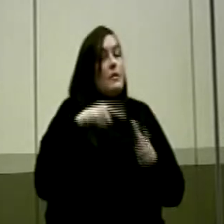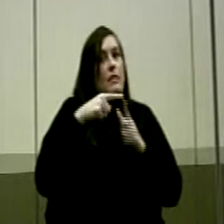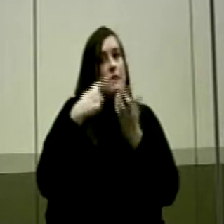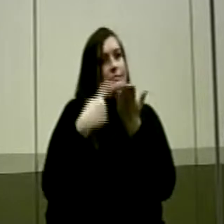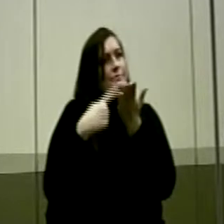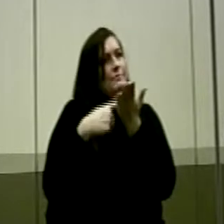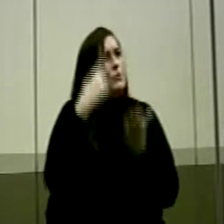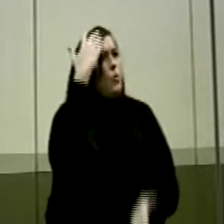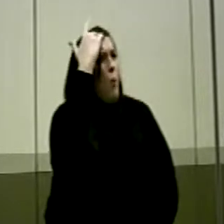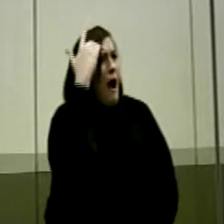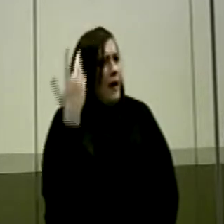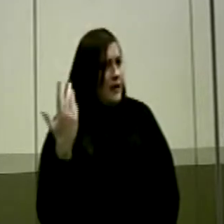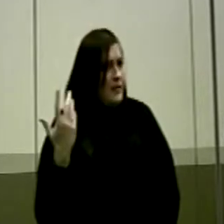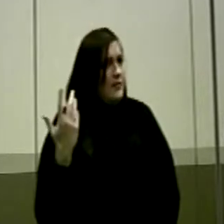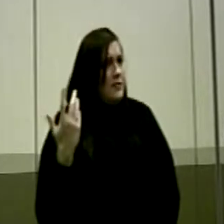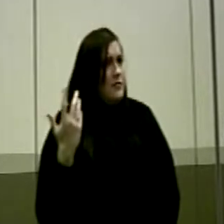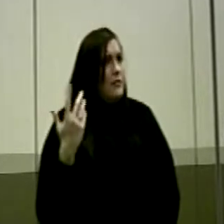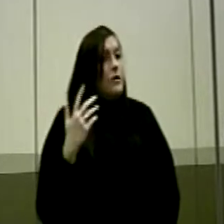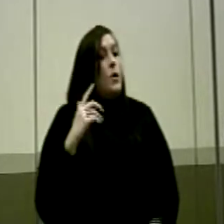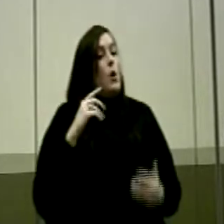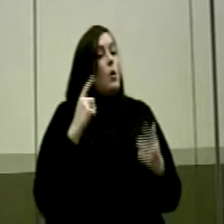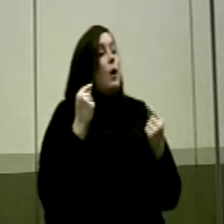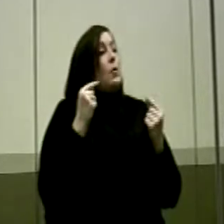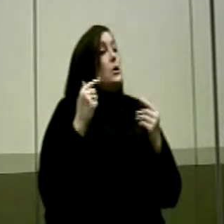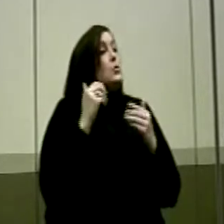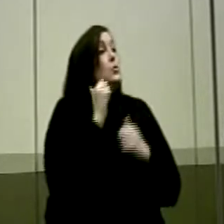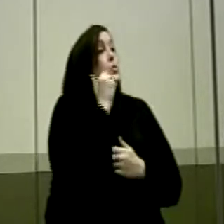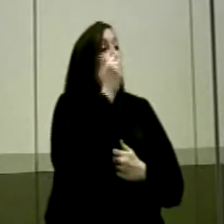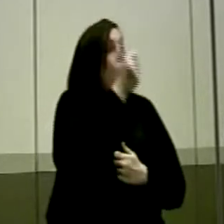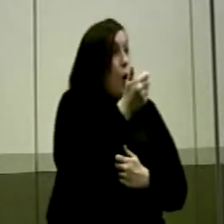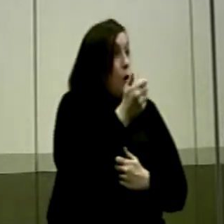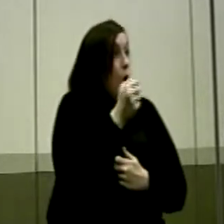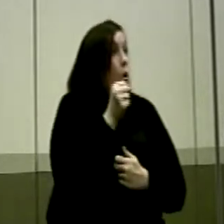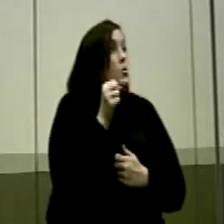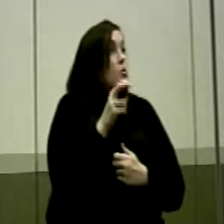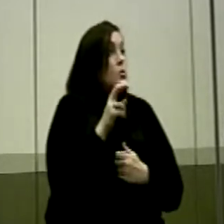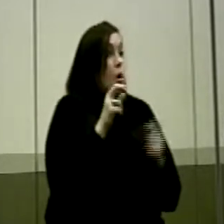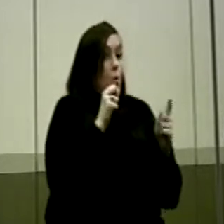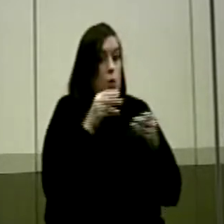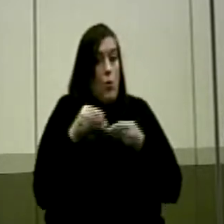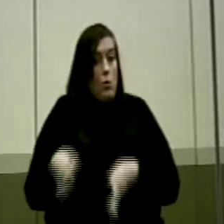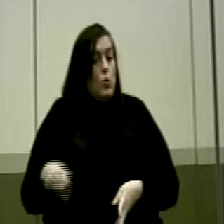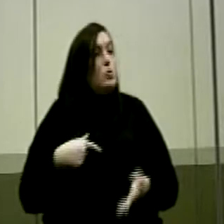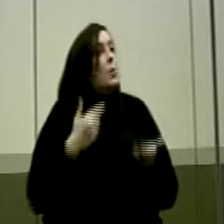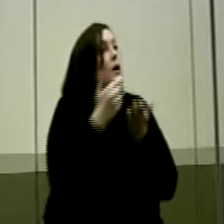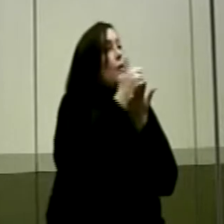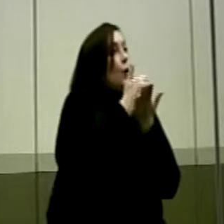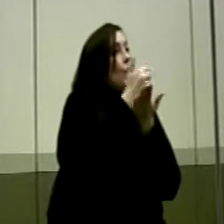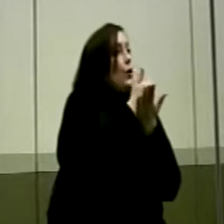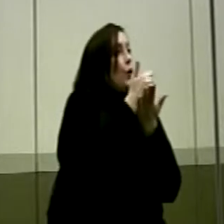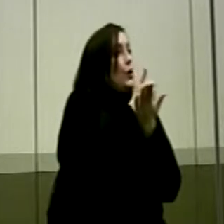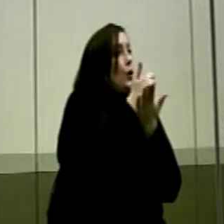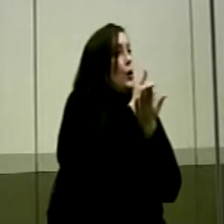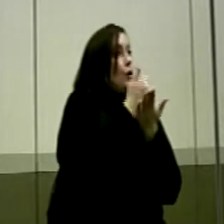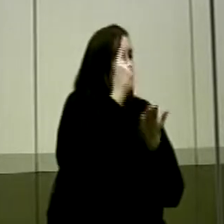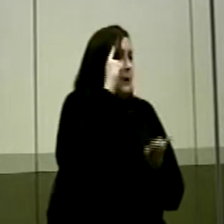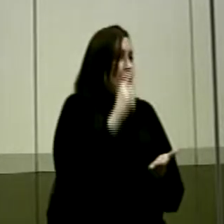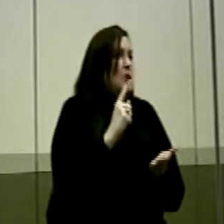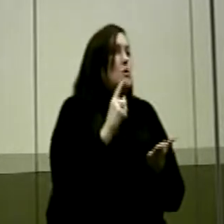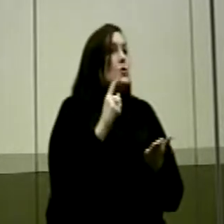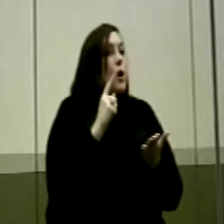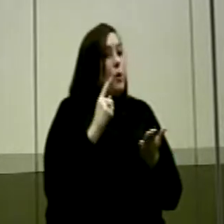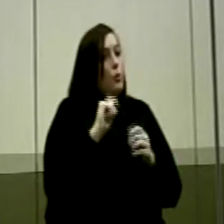that, and what can you do differently tomorrow so that there's an earning going on instead of a losing. So you're working on the social skill